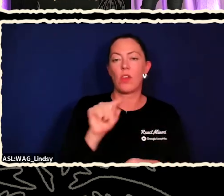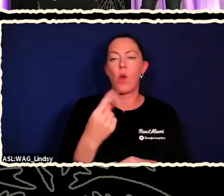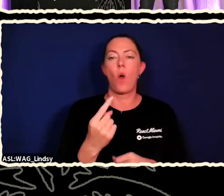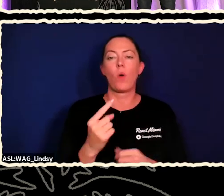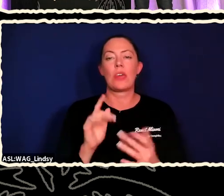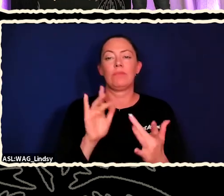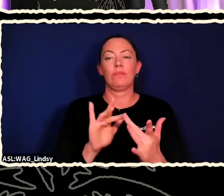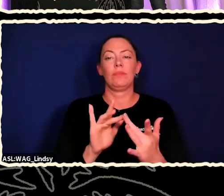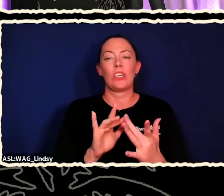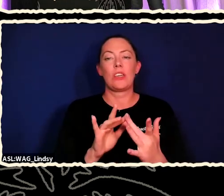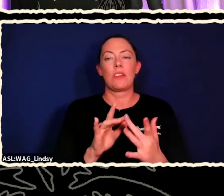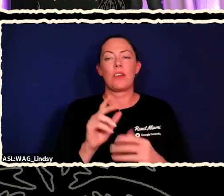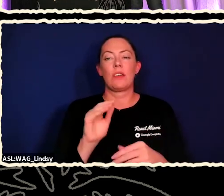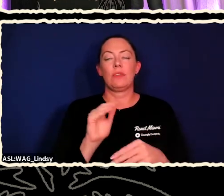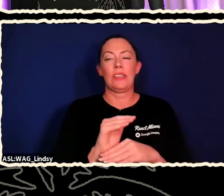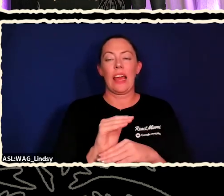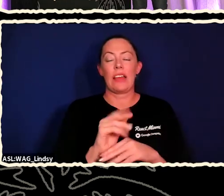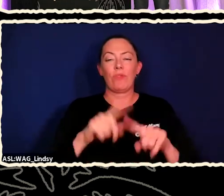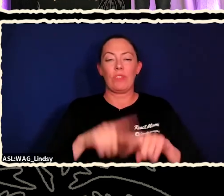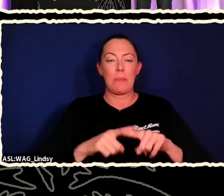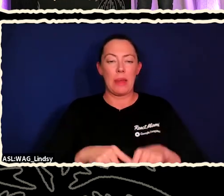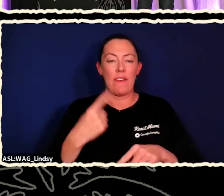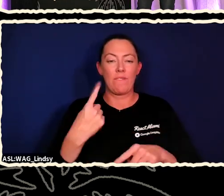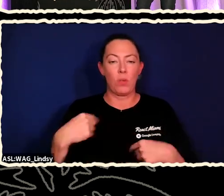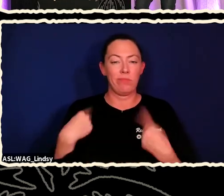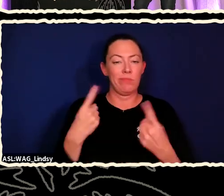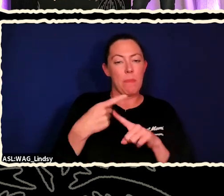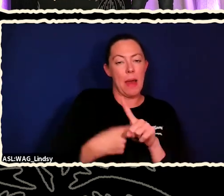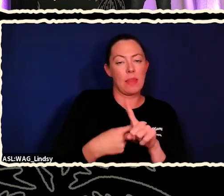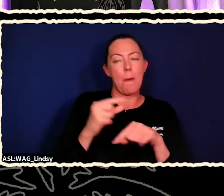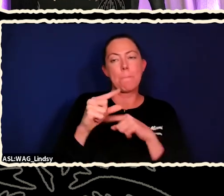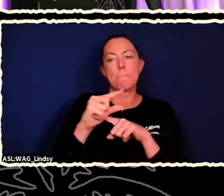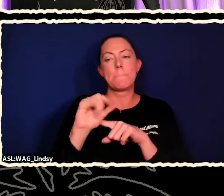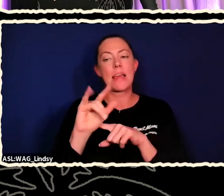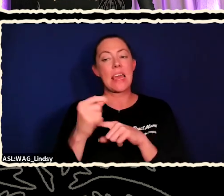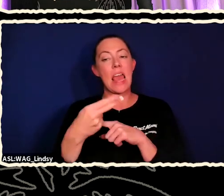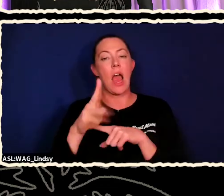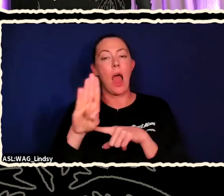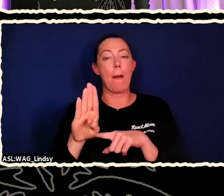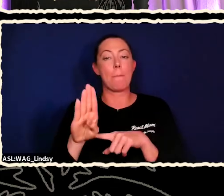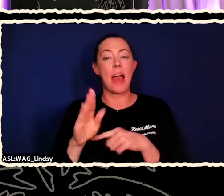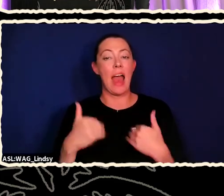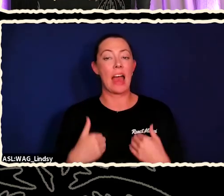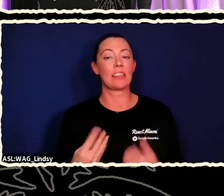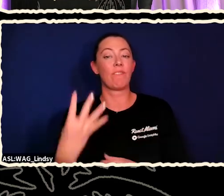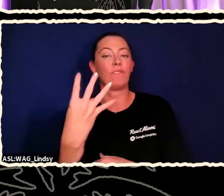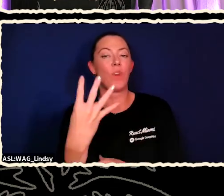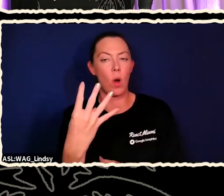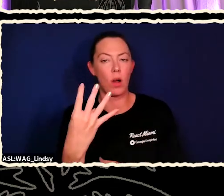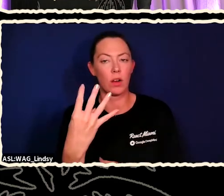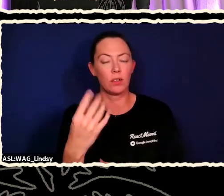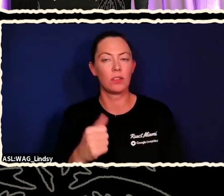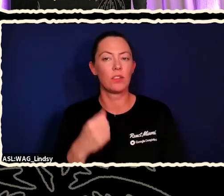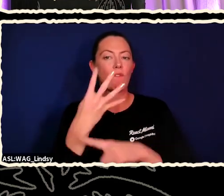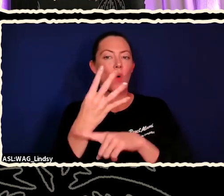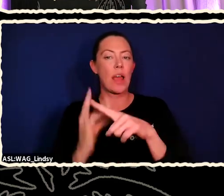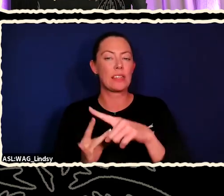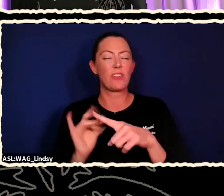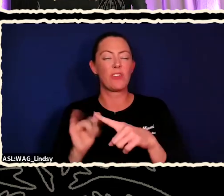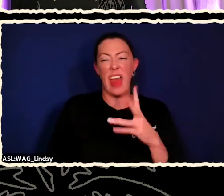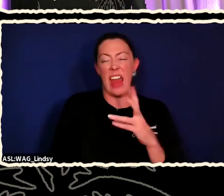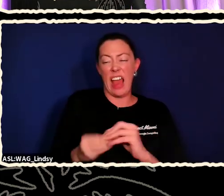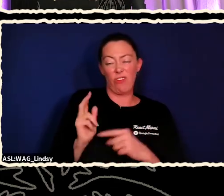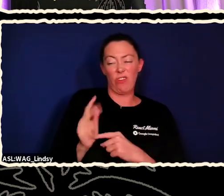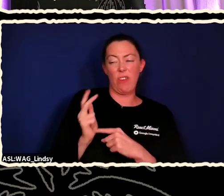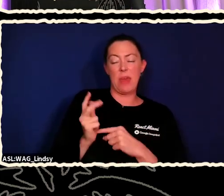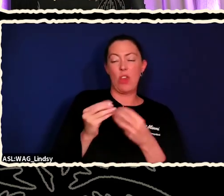But don't worry, GitHub has you covered with 4 8s, that is. So you better believe that extra 3 minutes wasted on